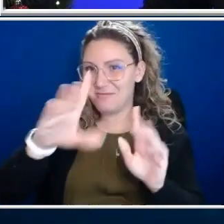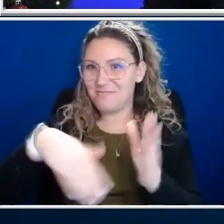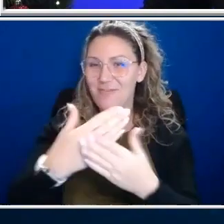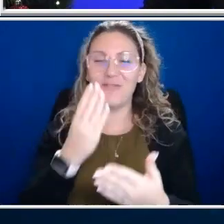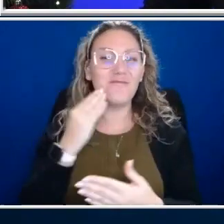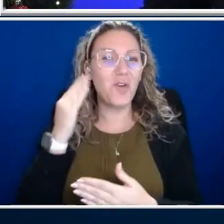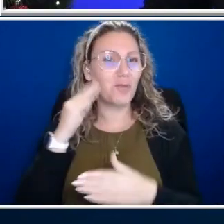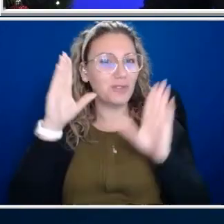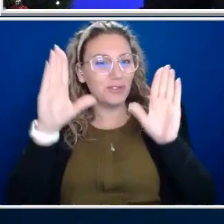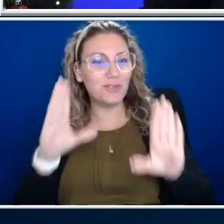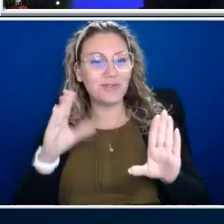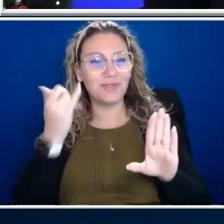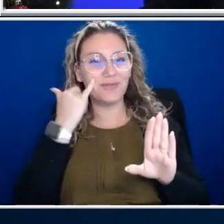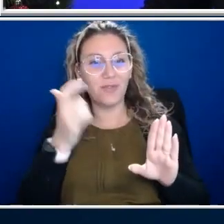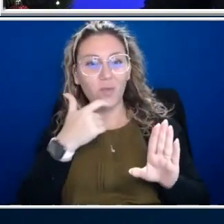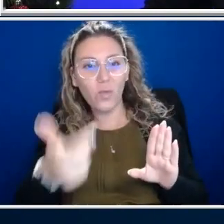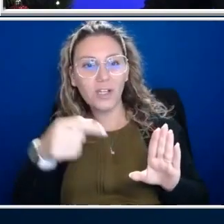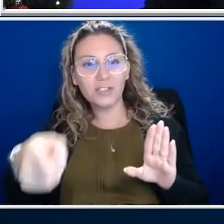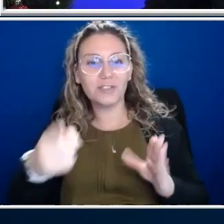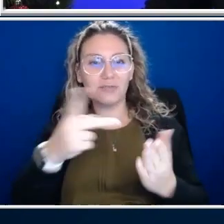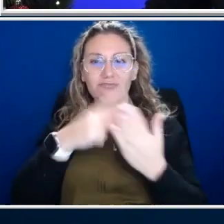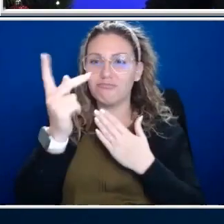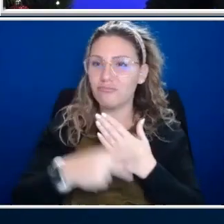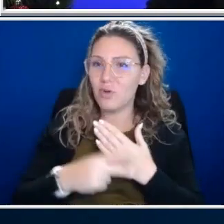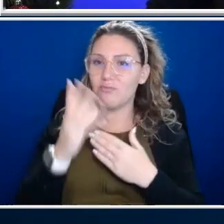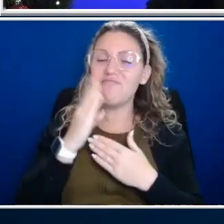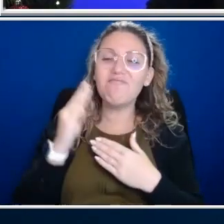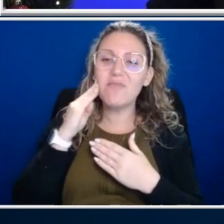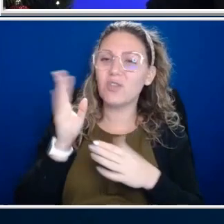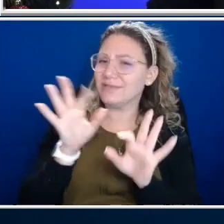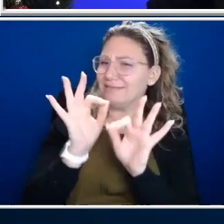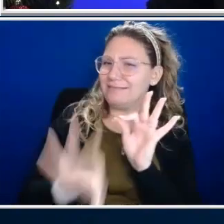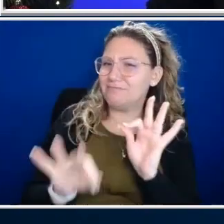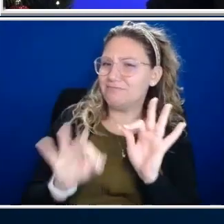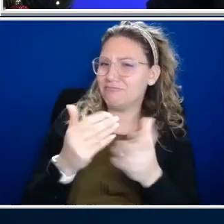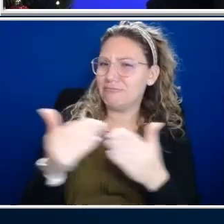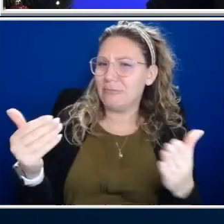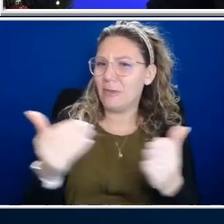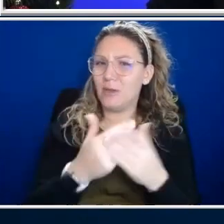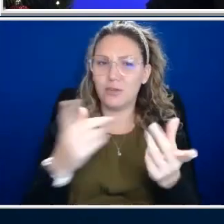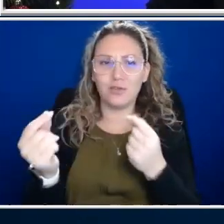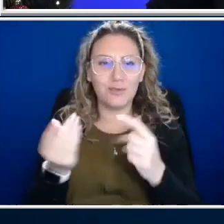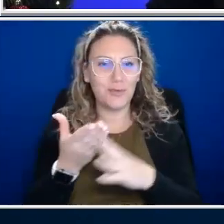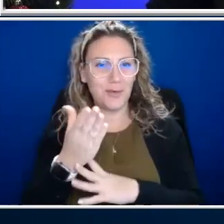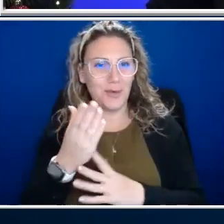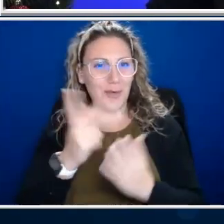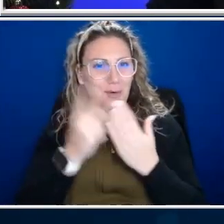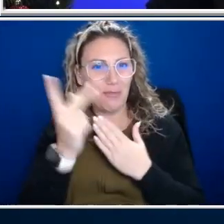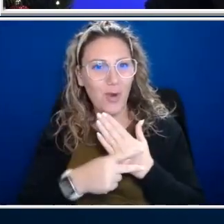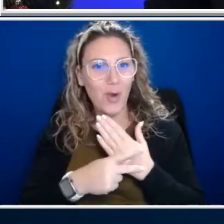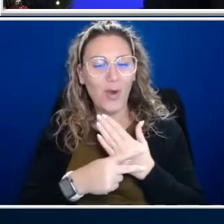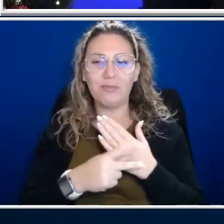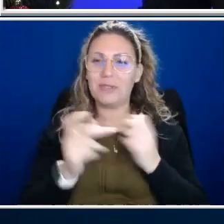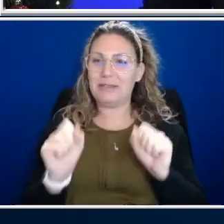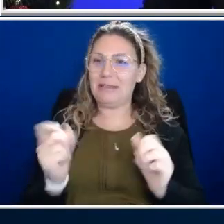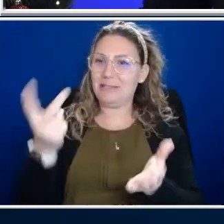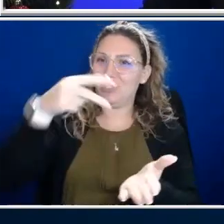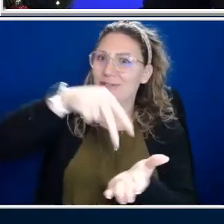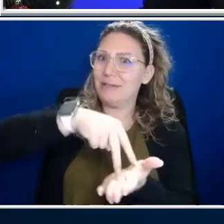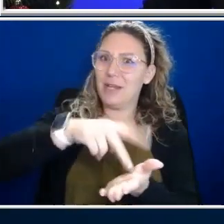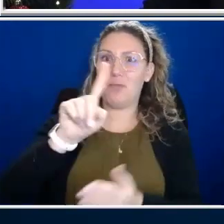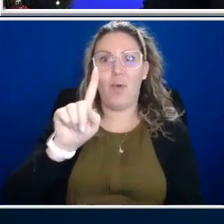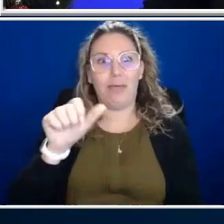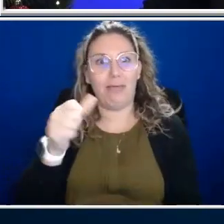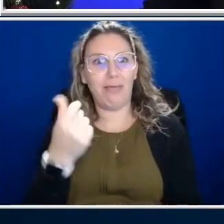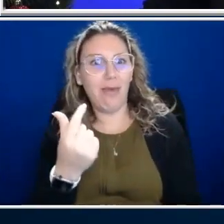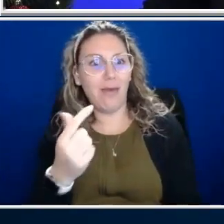this program from home, these are simple things you can do throughout this program while you're watching. You could just stand up and stand on one leg and enjoy the